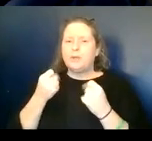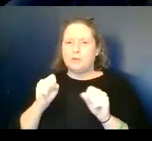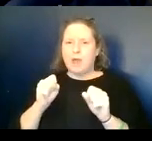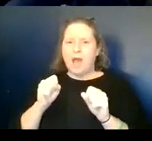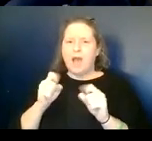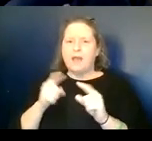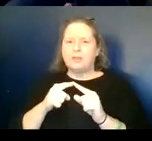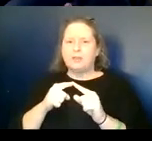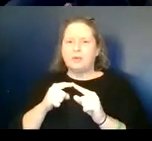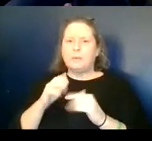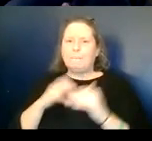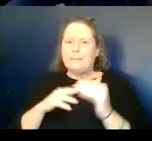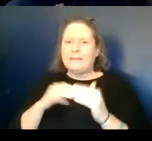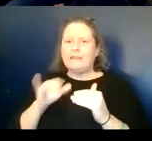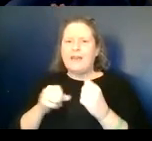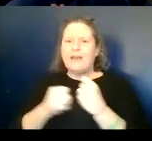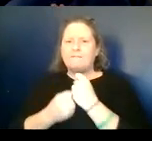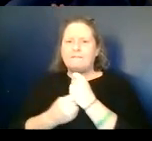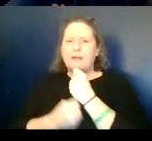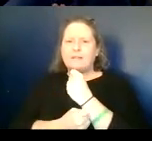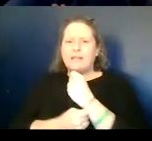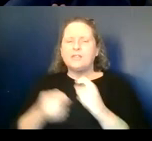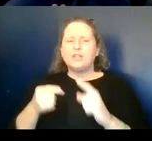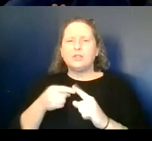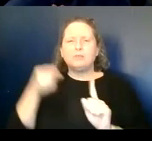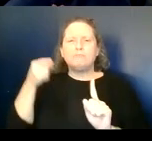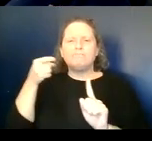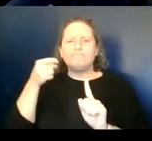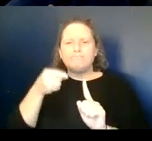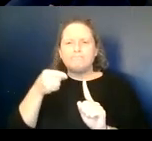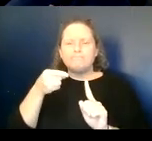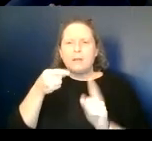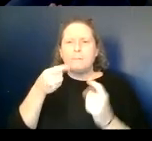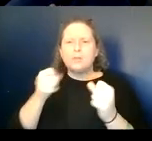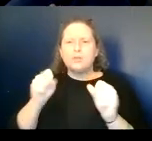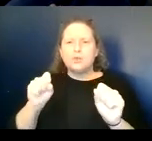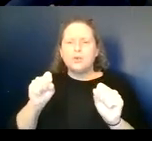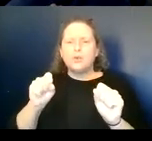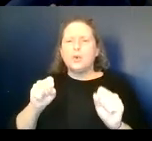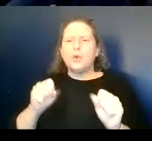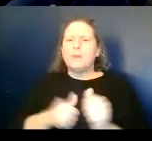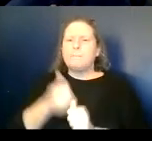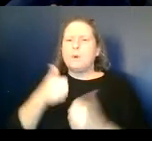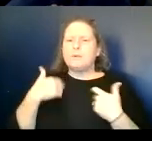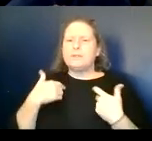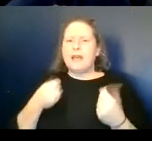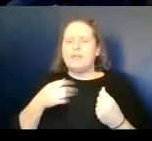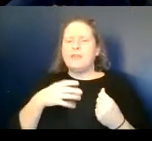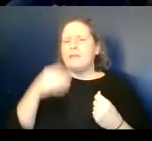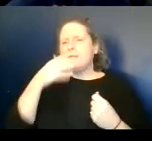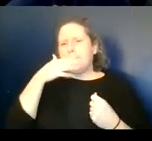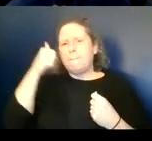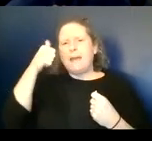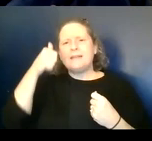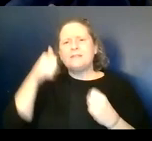a foundation to pursue the most healthy and best relationships that you could form,